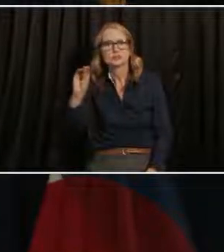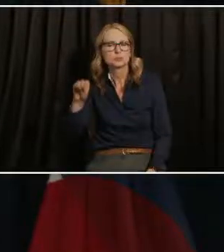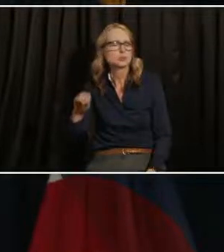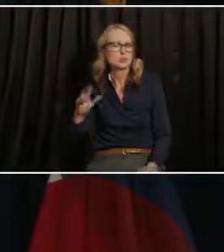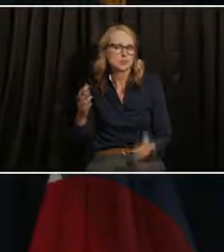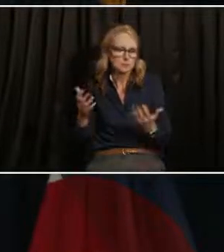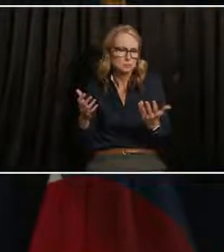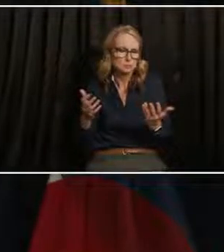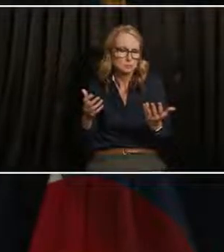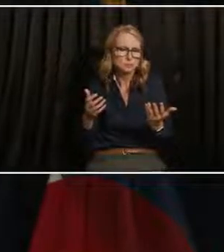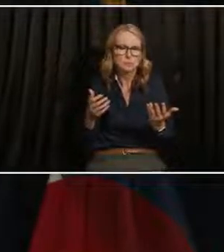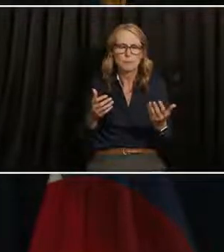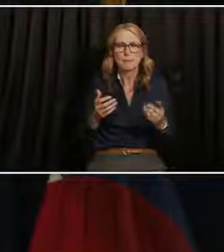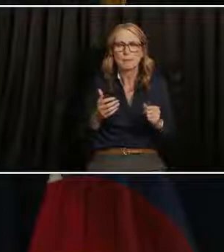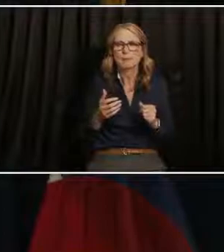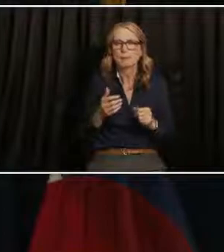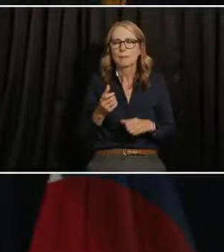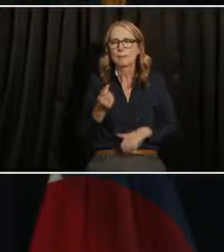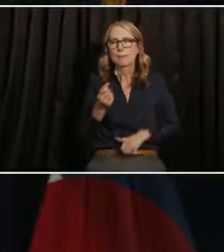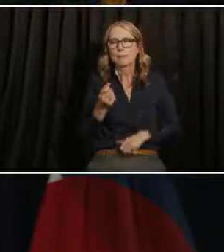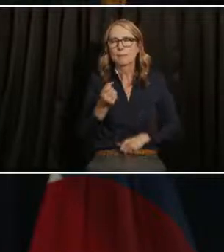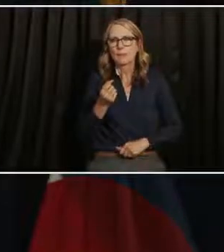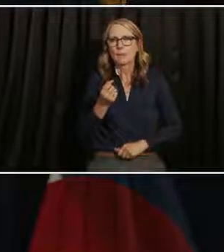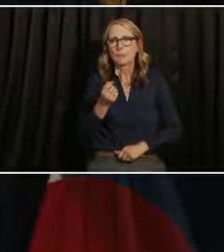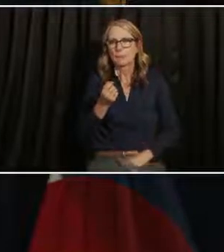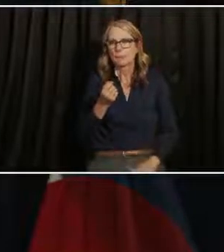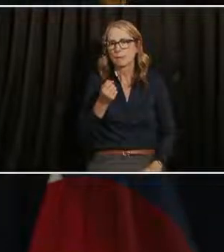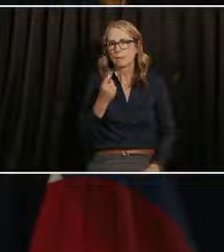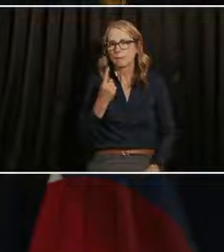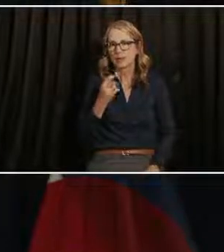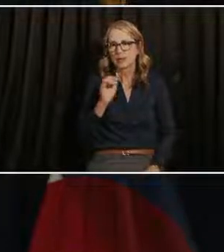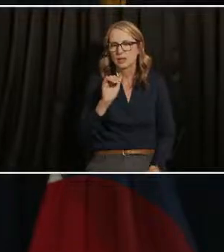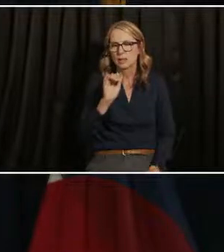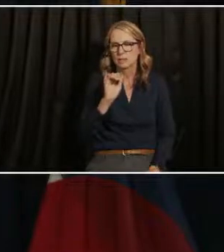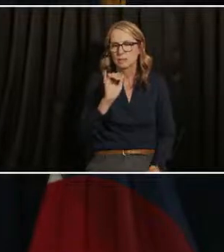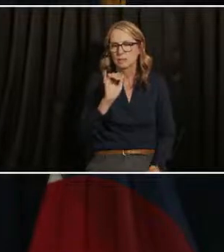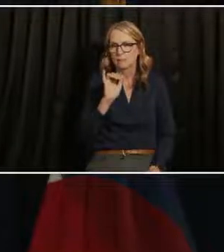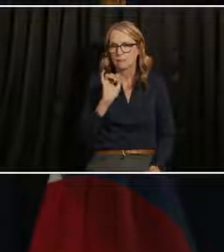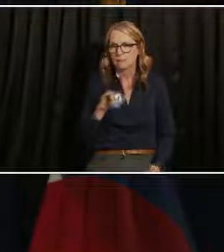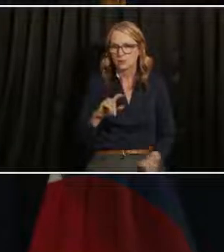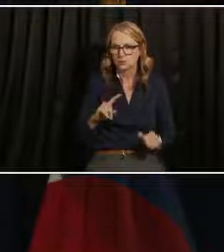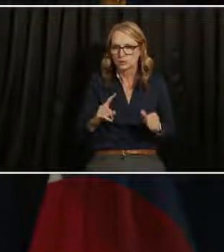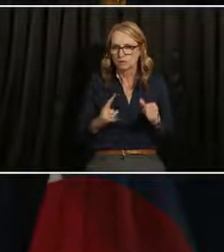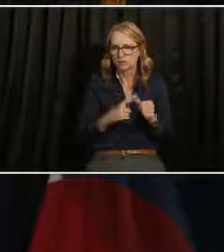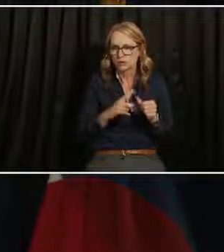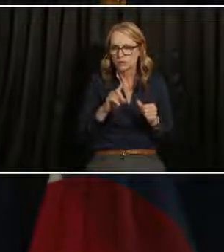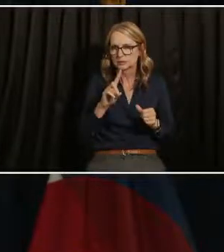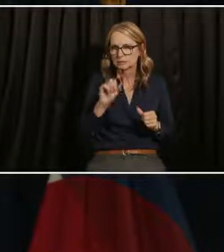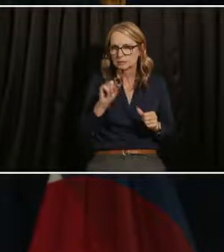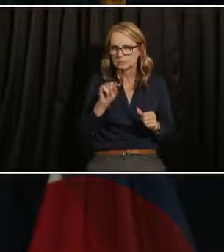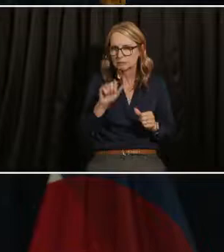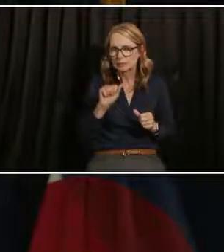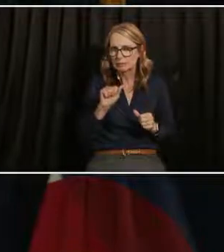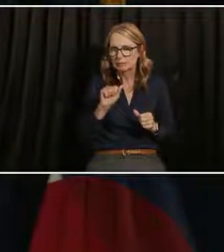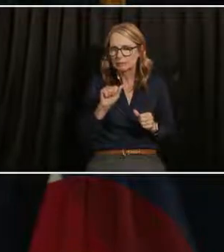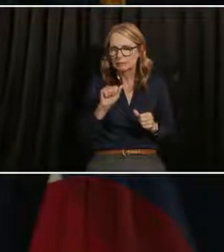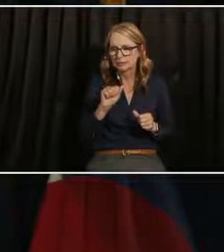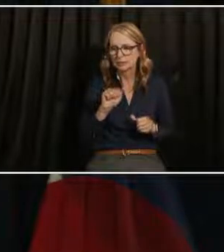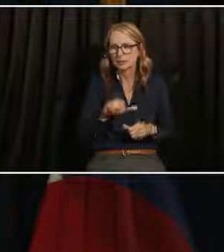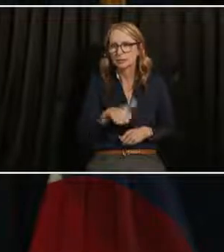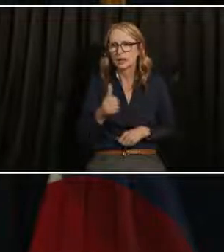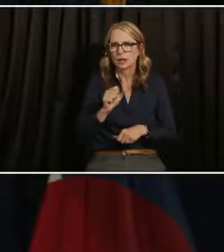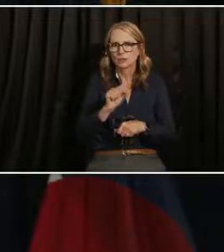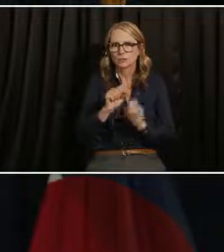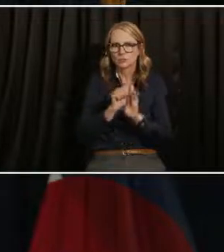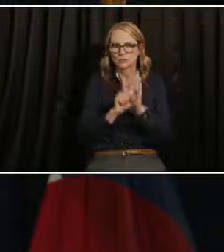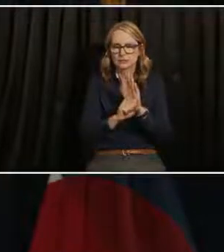will be higher. That's not everybody. This is preliminary data. They there are other state employees who will be showing that they are